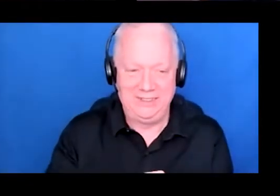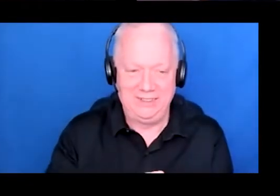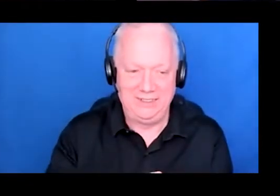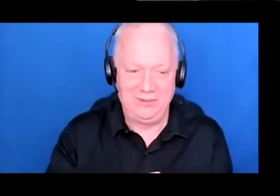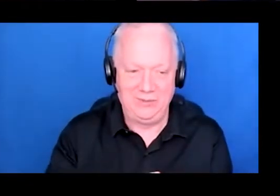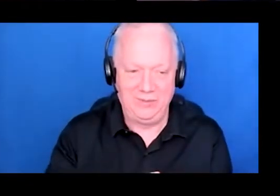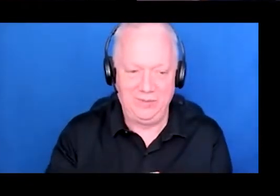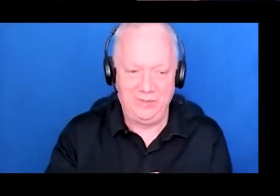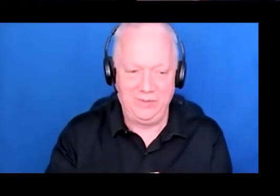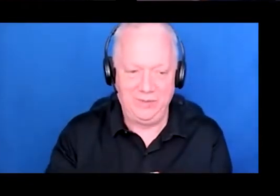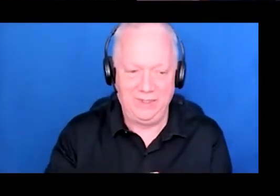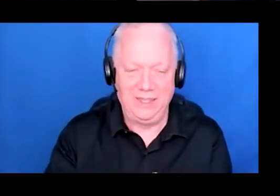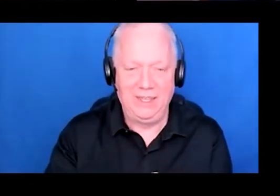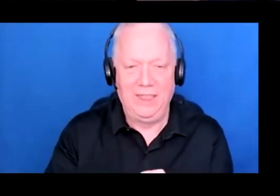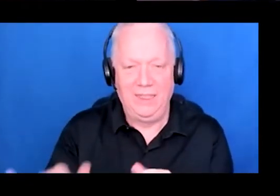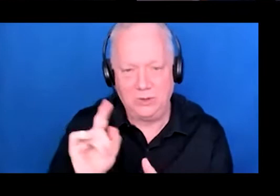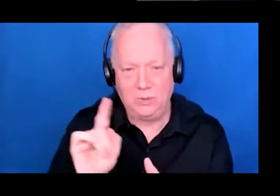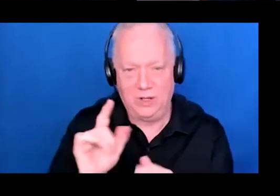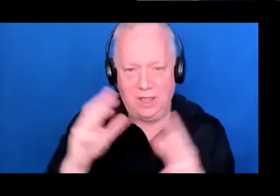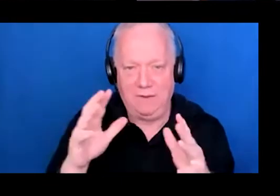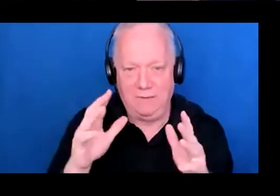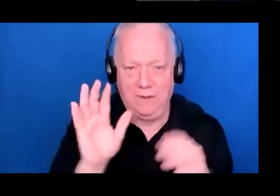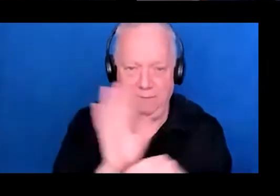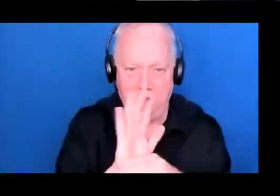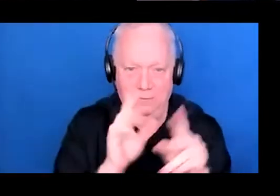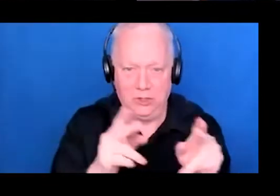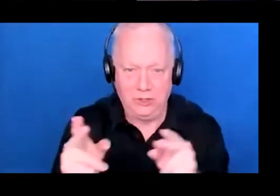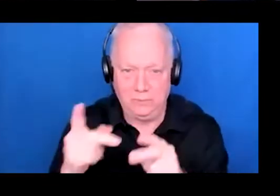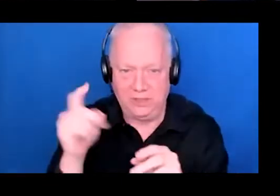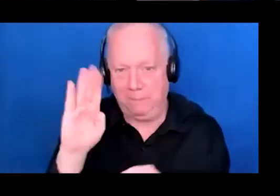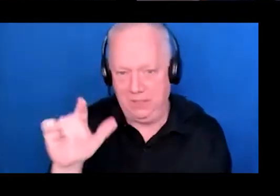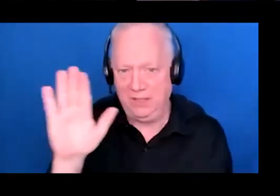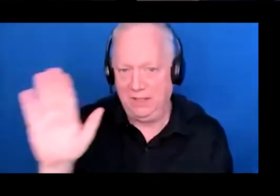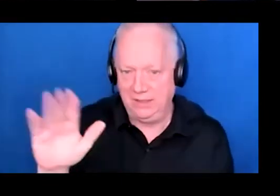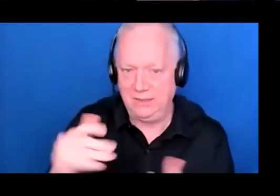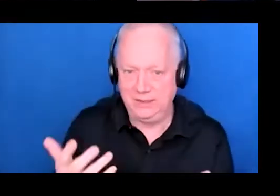So that's where a lot of the footage was, just thanks to Bill and his,